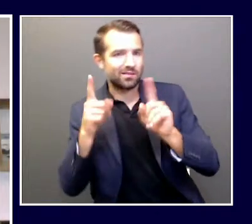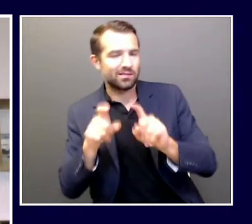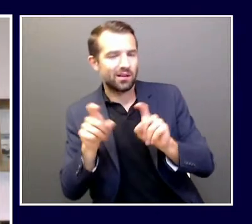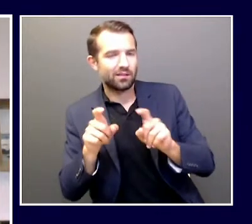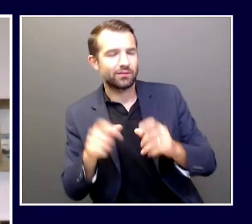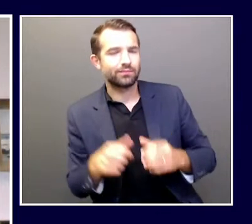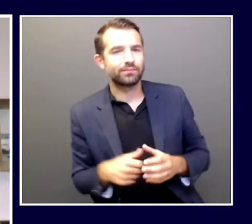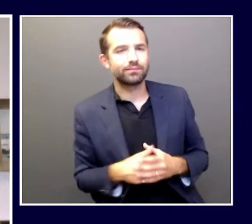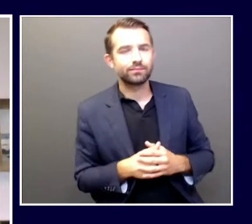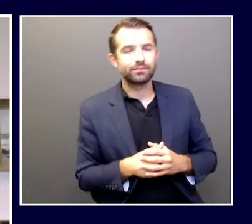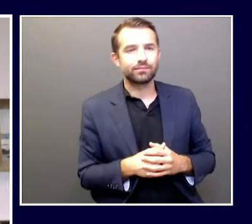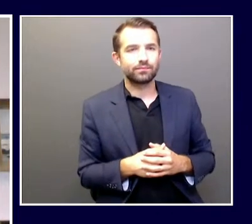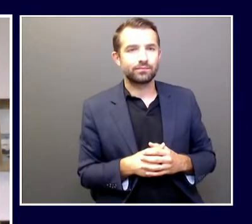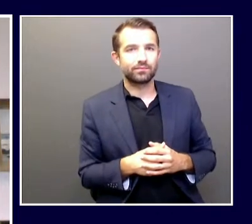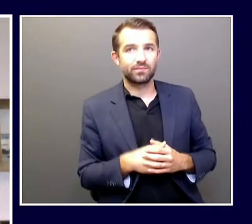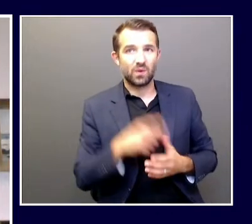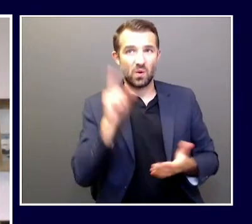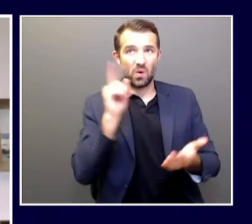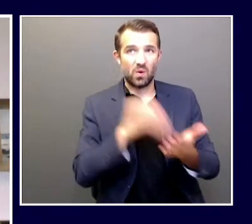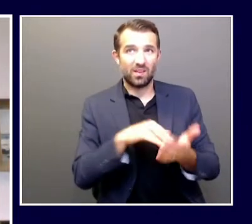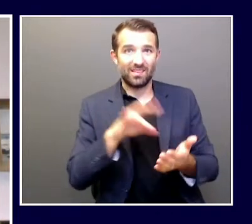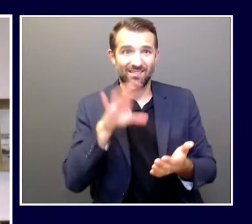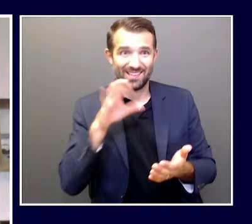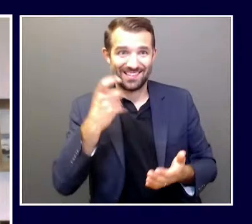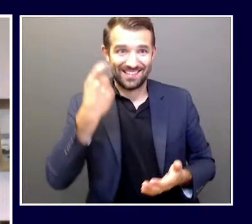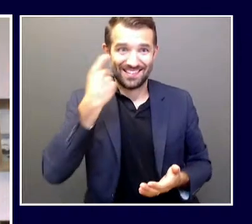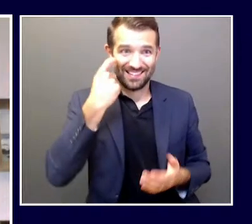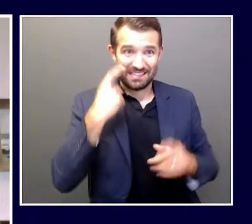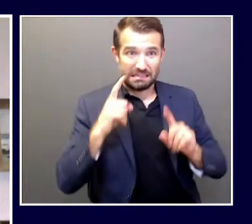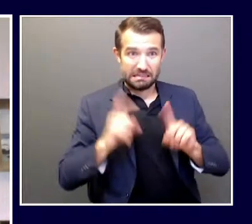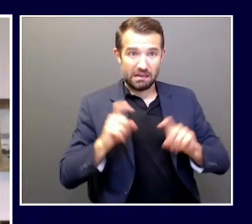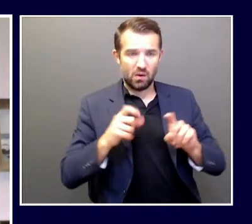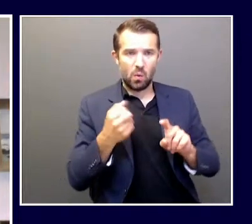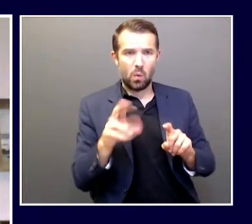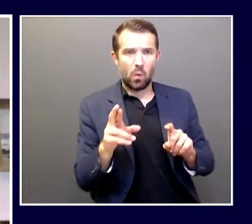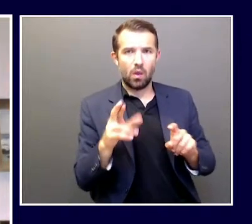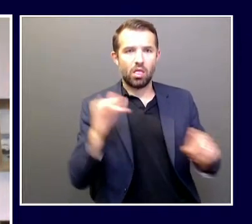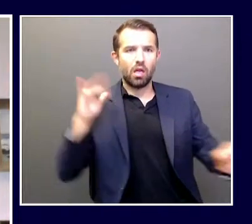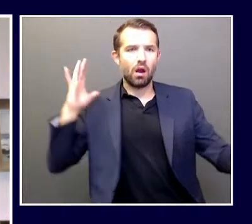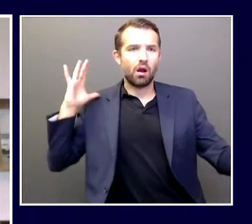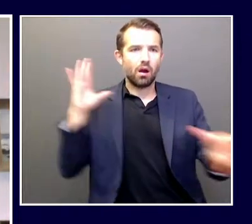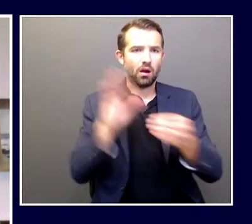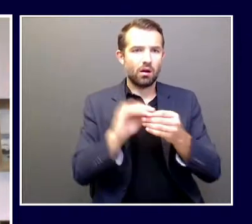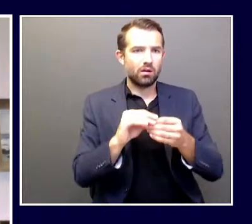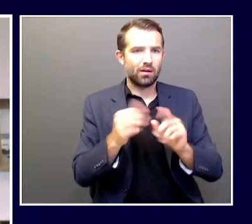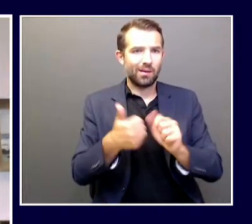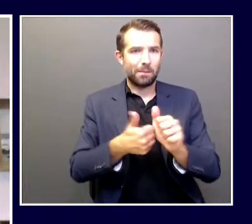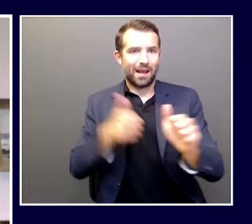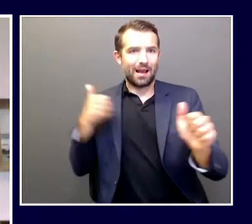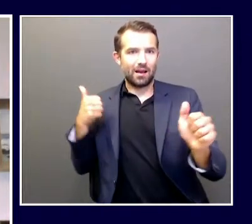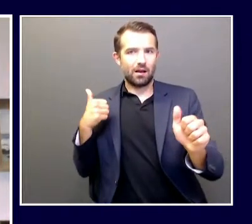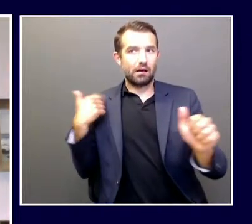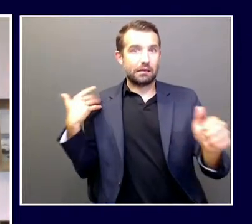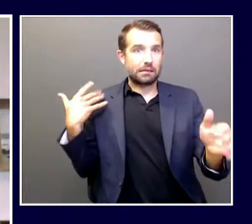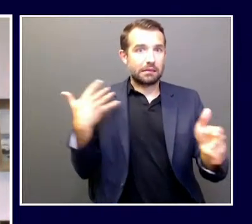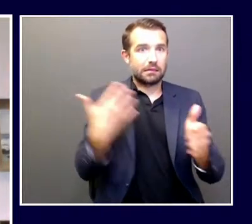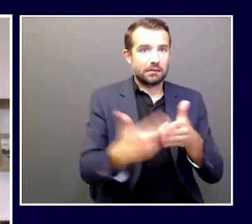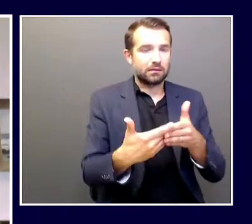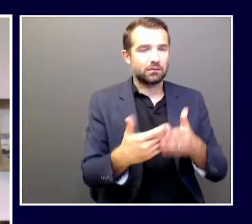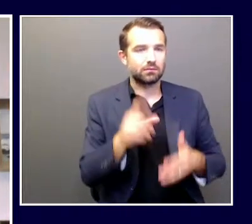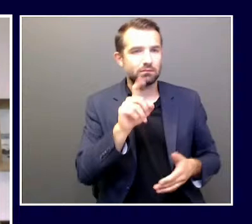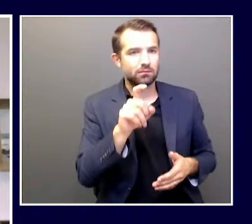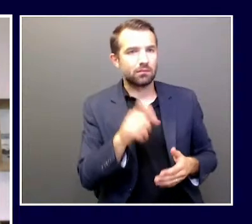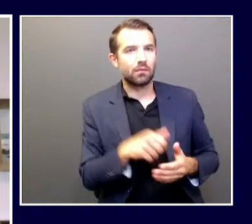or are those kind of a backlog? No, those were all recently tested and reported to us in the last 24 to 36 hours.